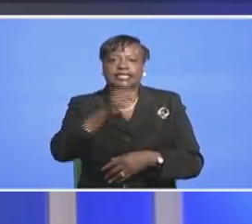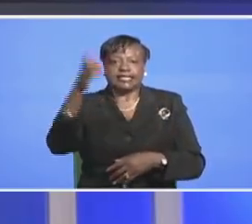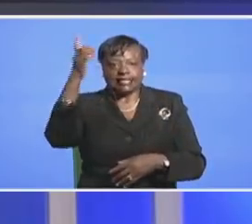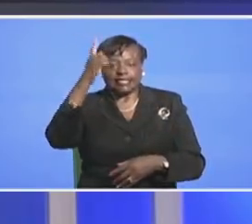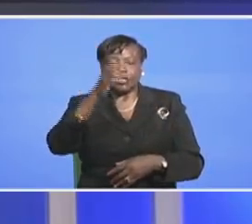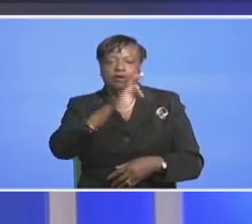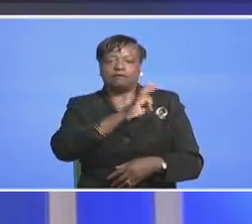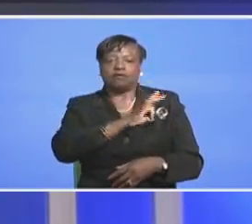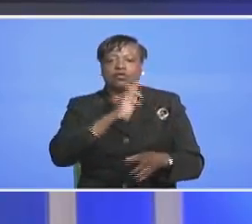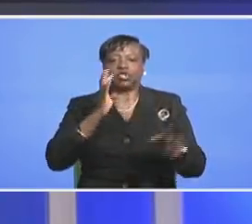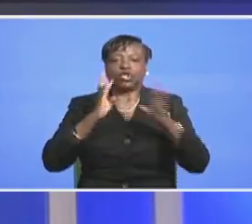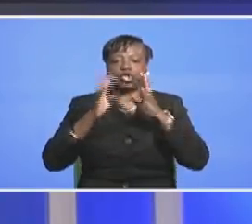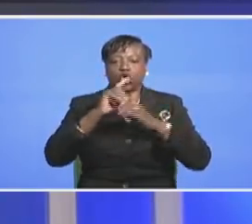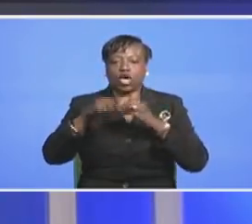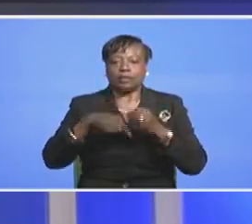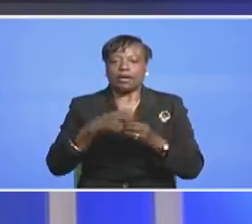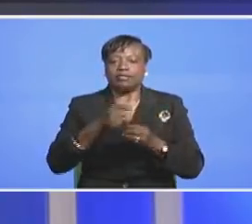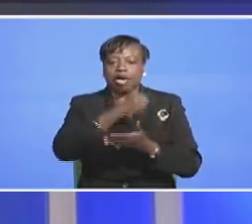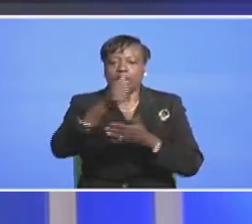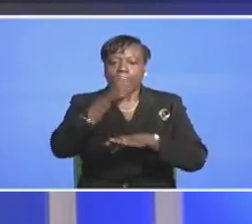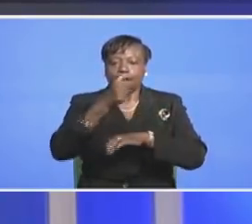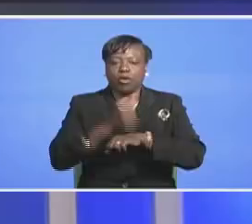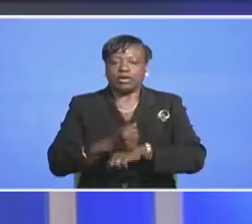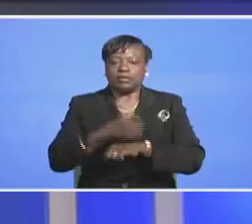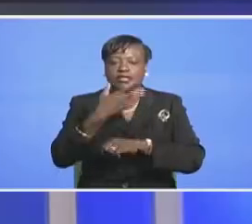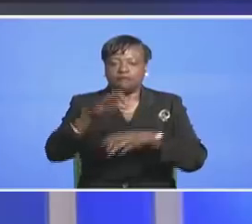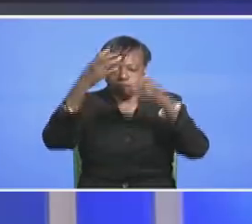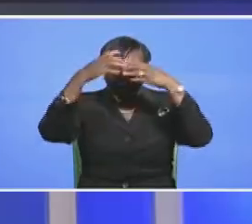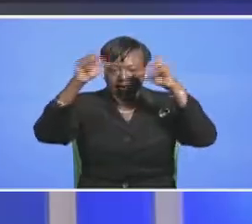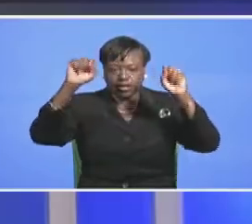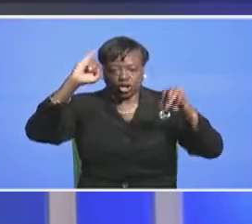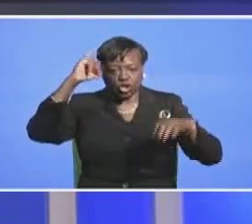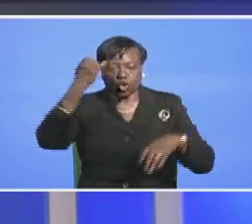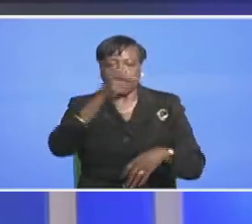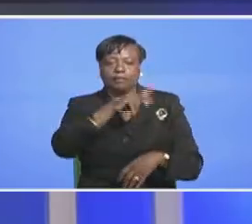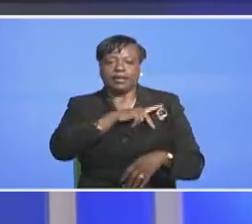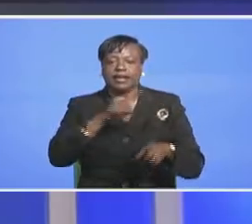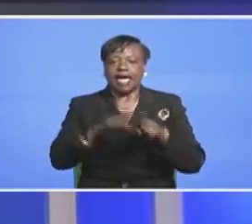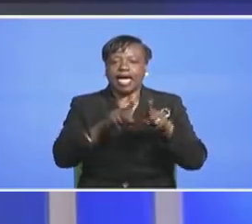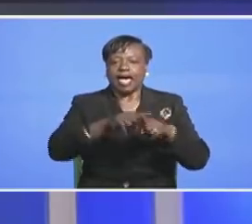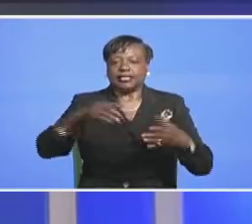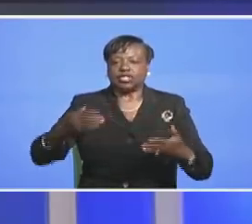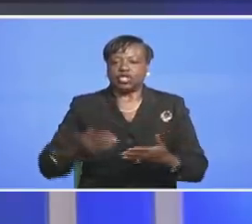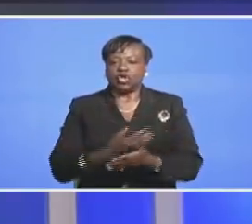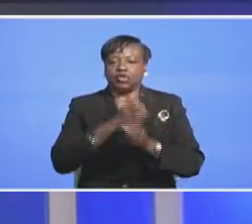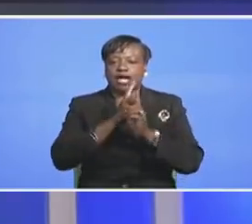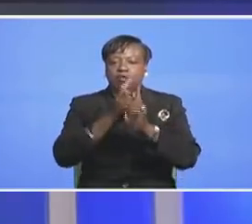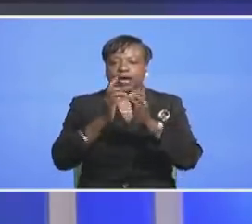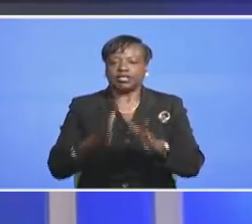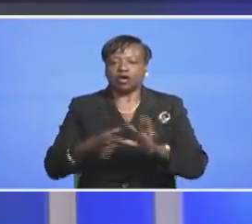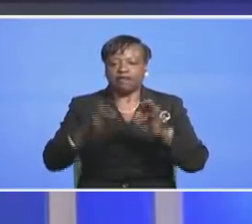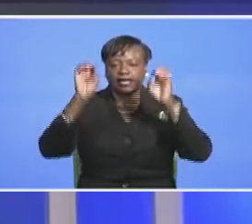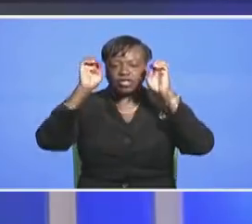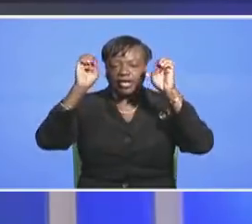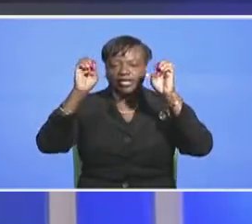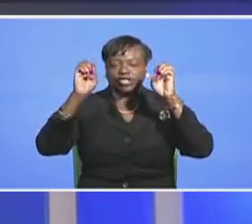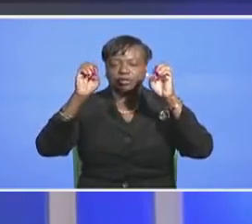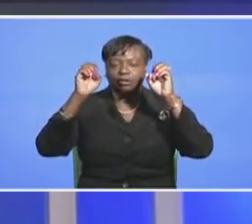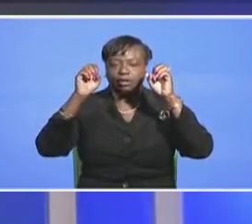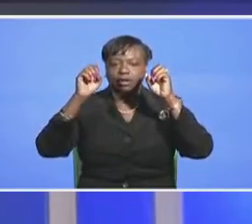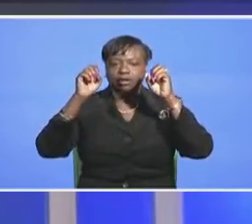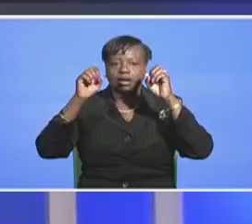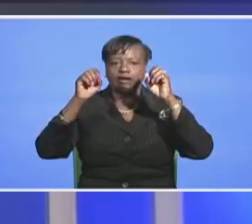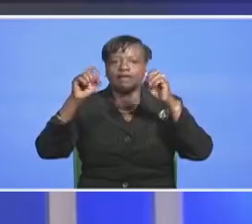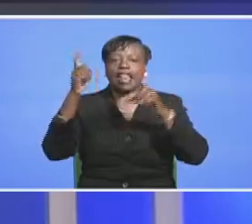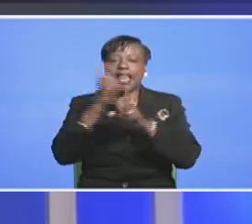appointment of former Bahamas Public Services Union President John Pinder as a new Director of Labor today, stating it is a position Pinder